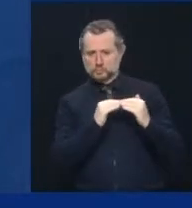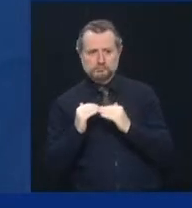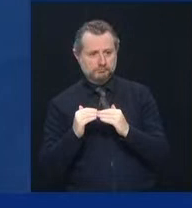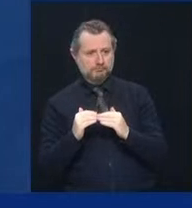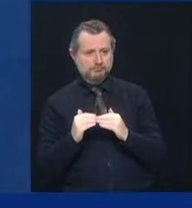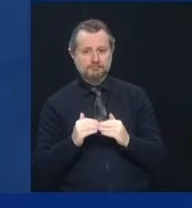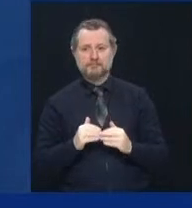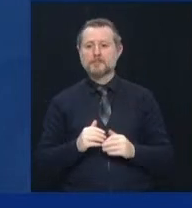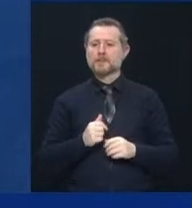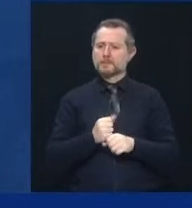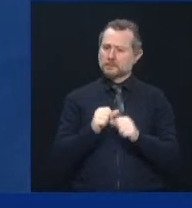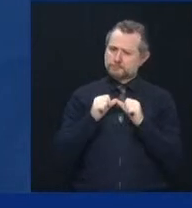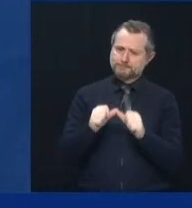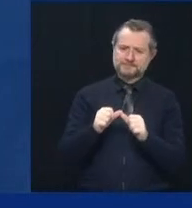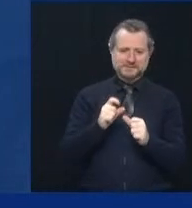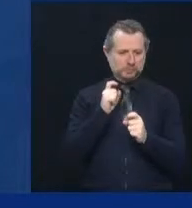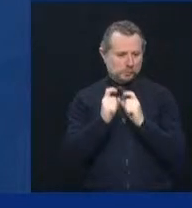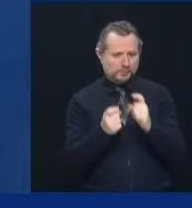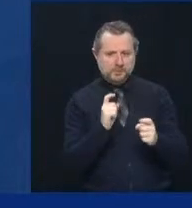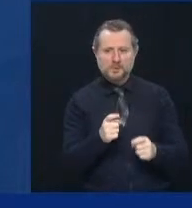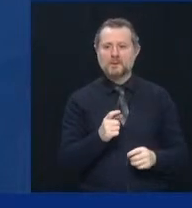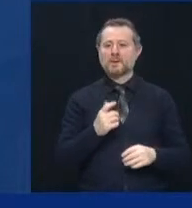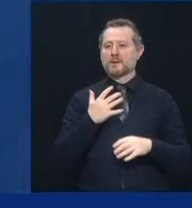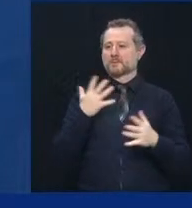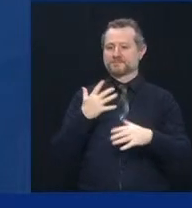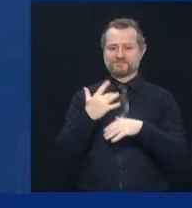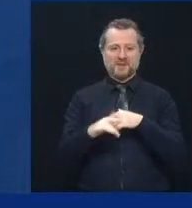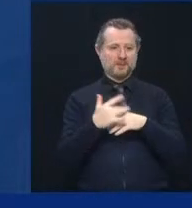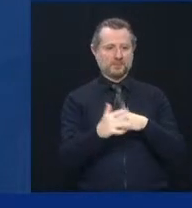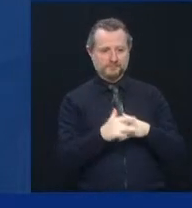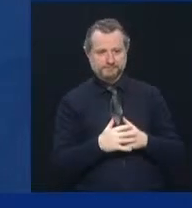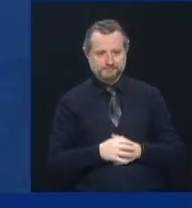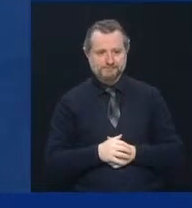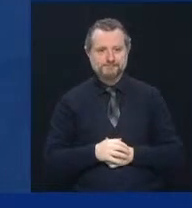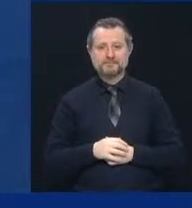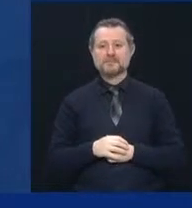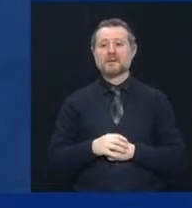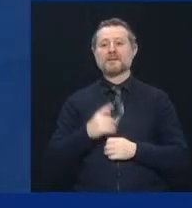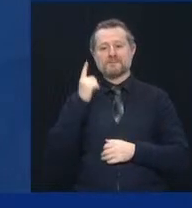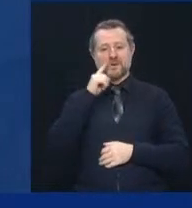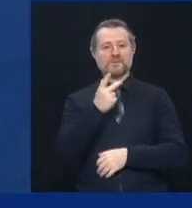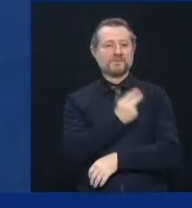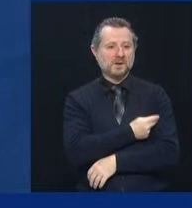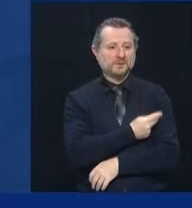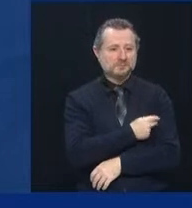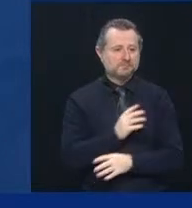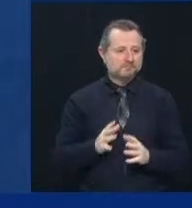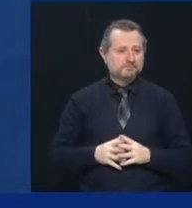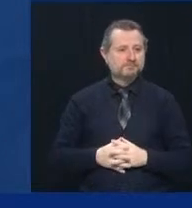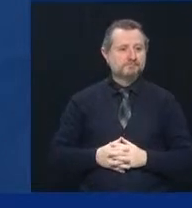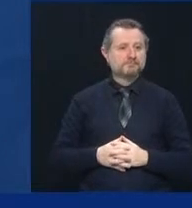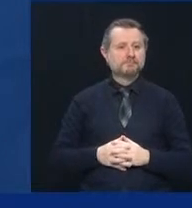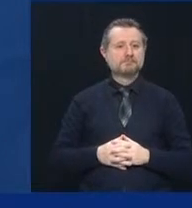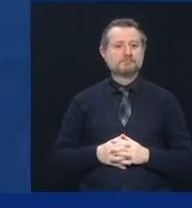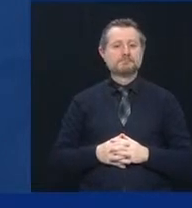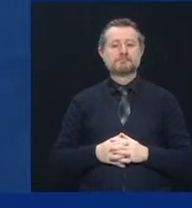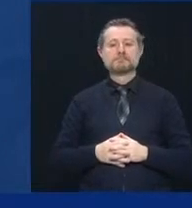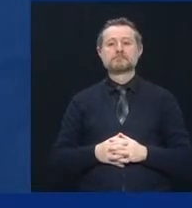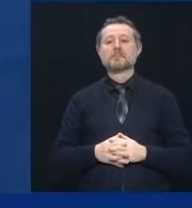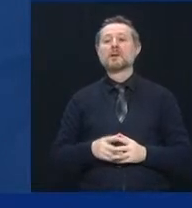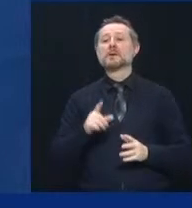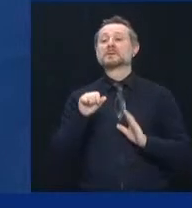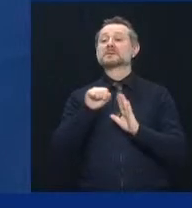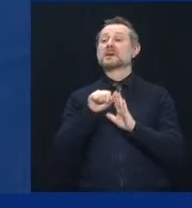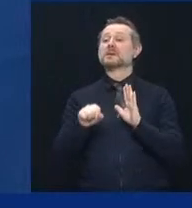distribution and availability of the vaccine. The state is open to partner with